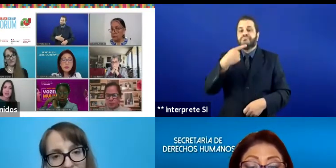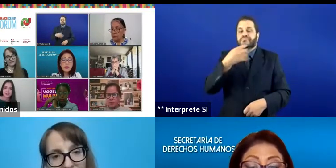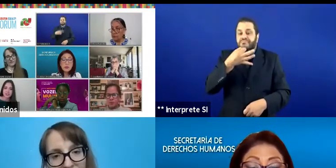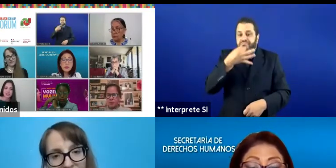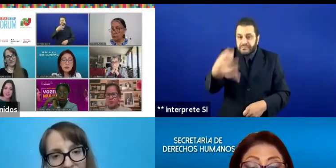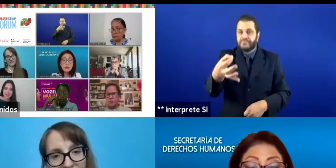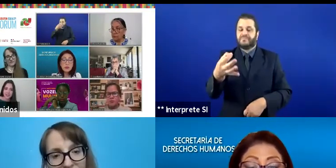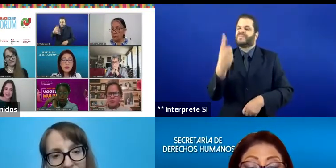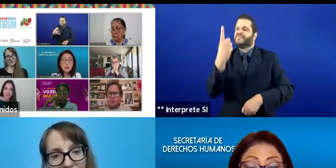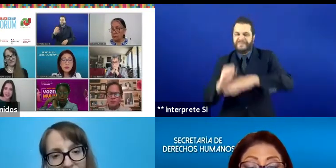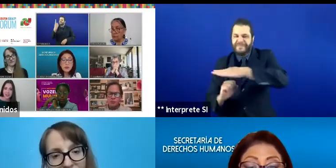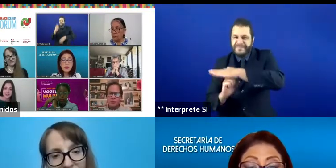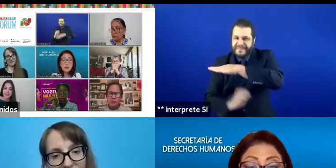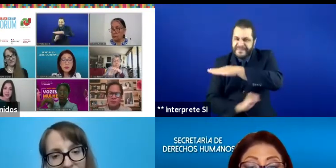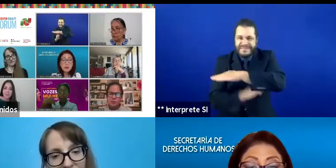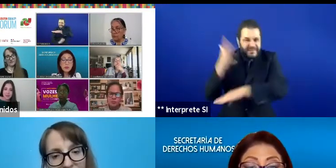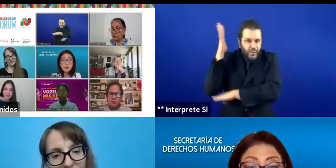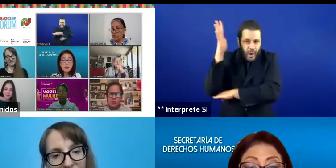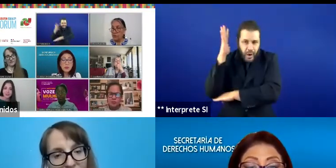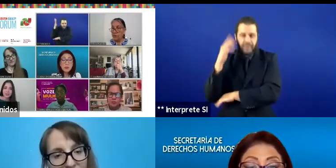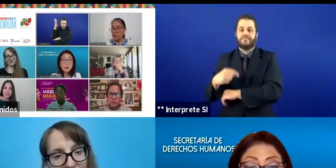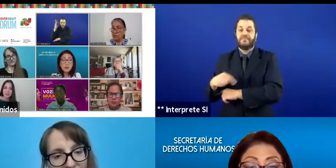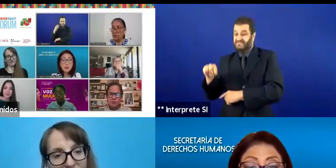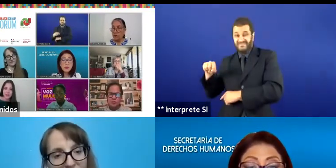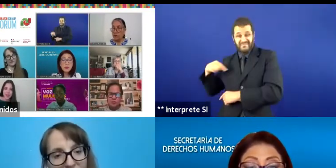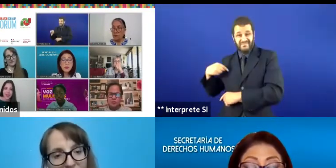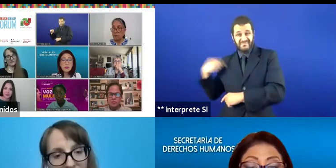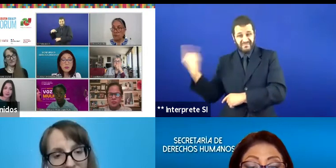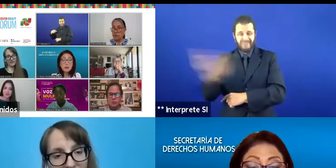not just a standard. It's a minimum condition we should